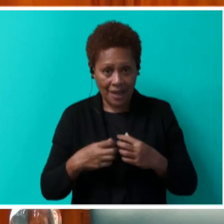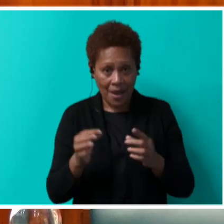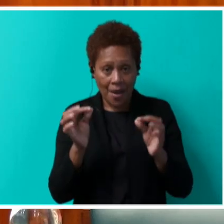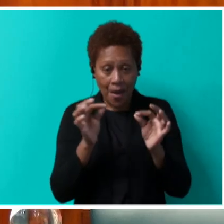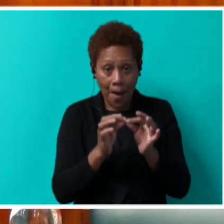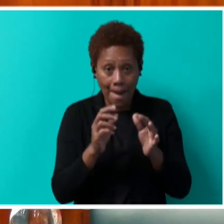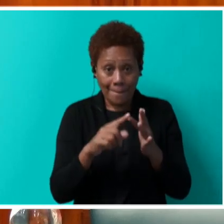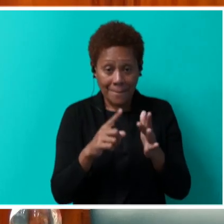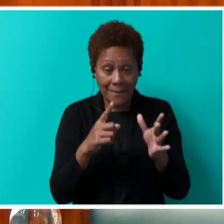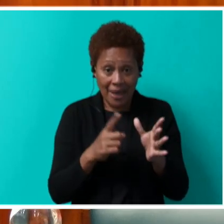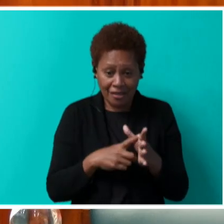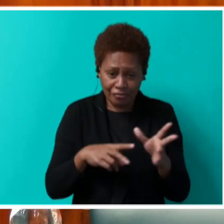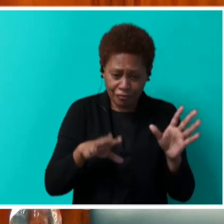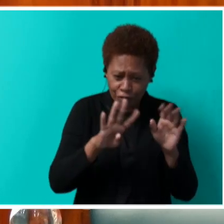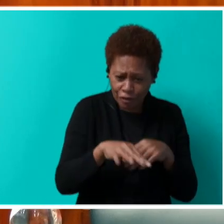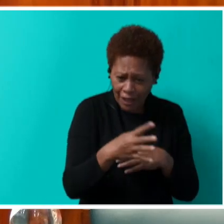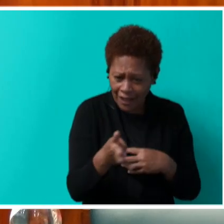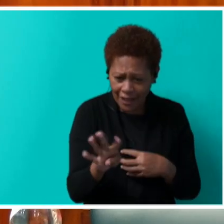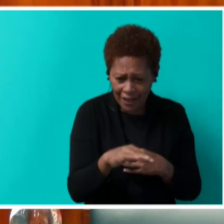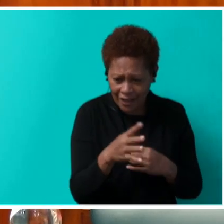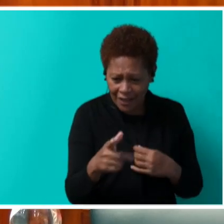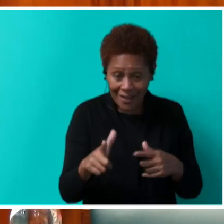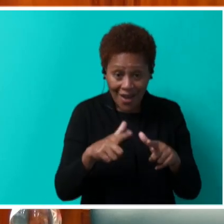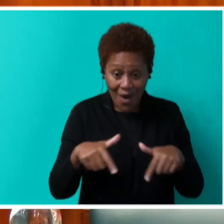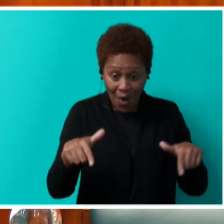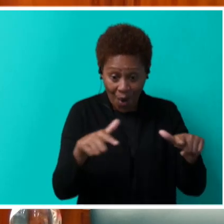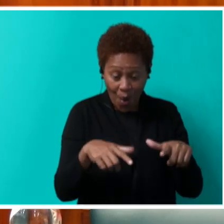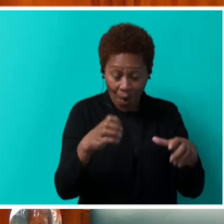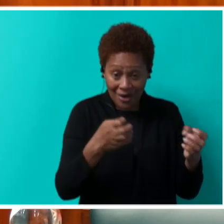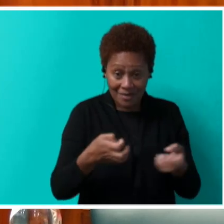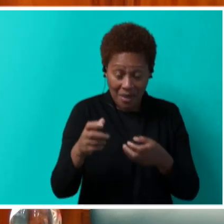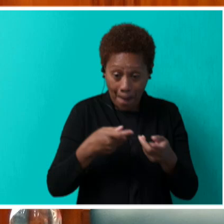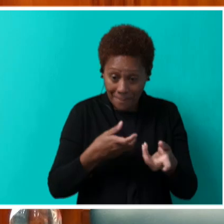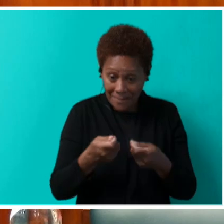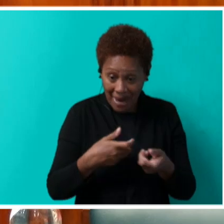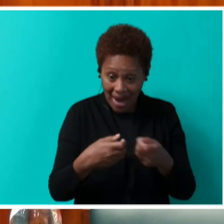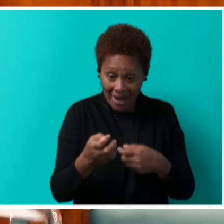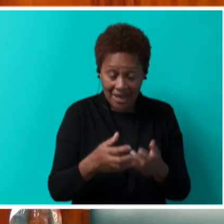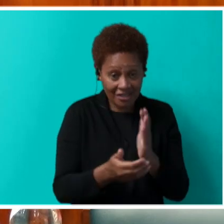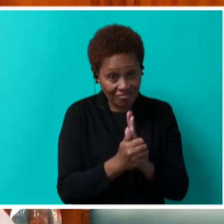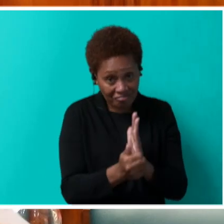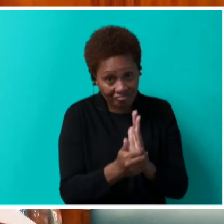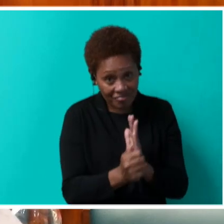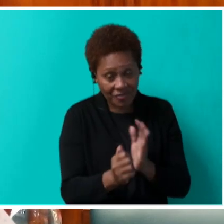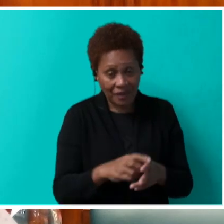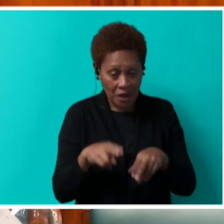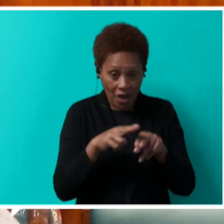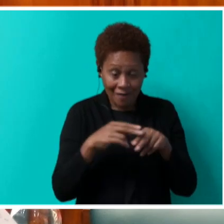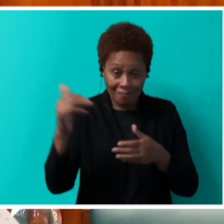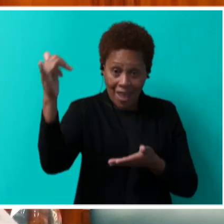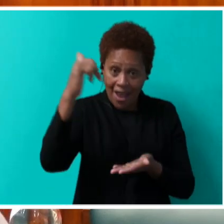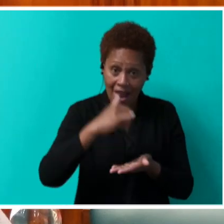vigorous inspection and clearance, and local exporters' market expertise, Fiji Airways'